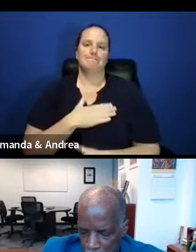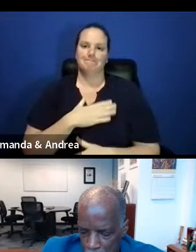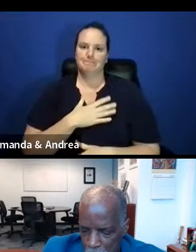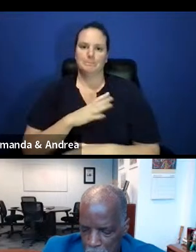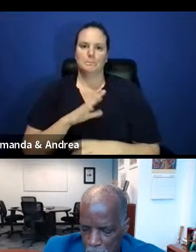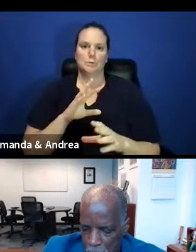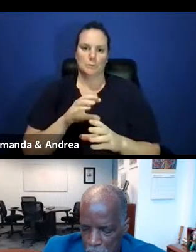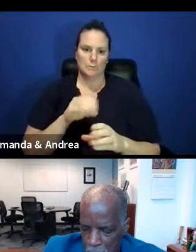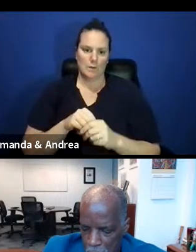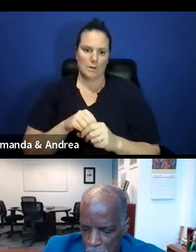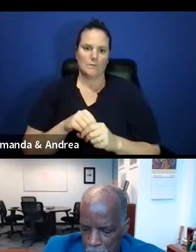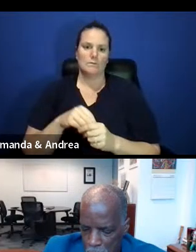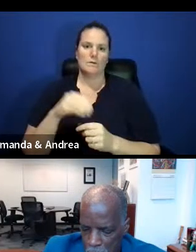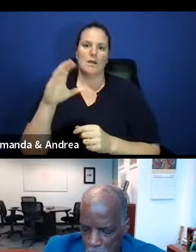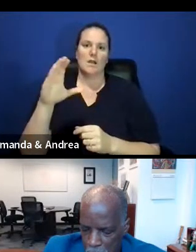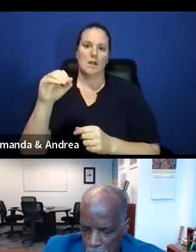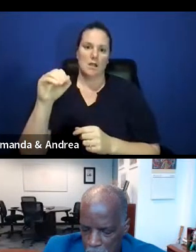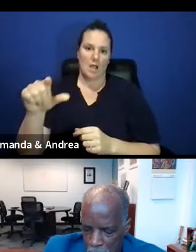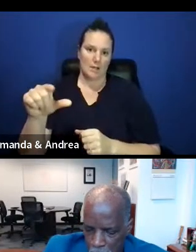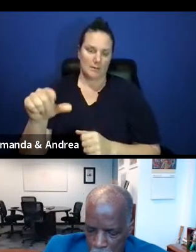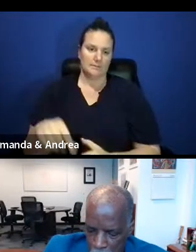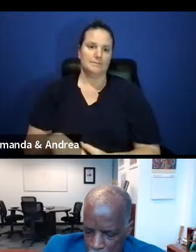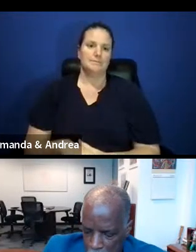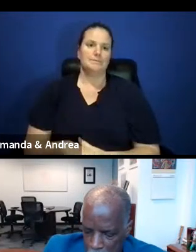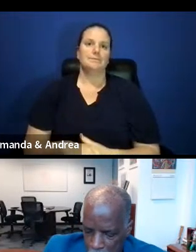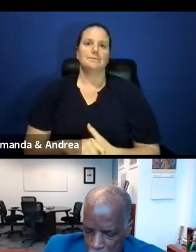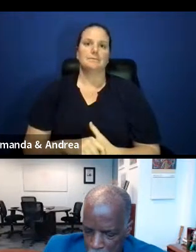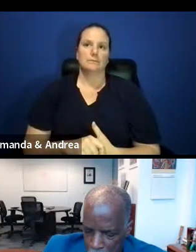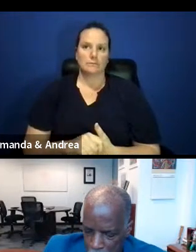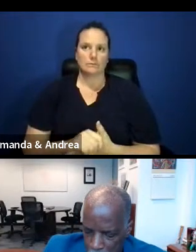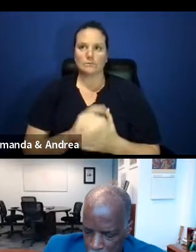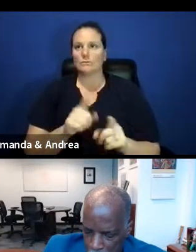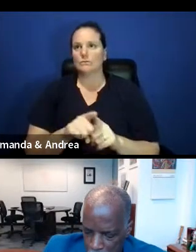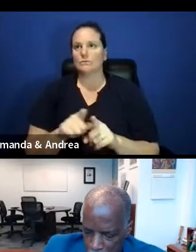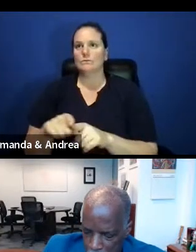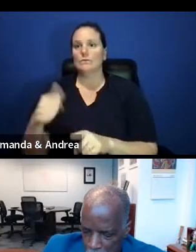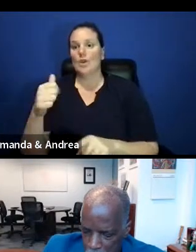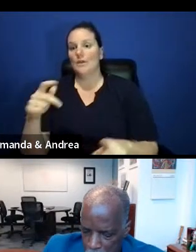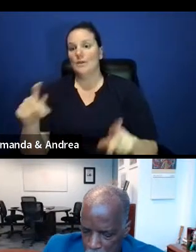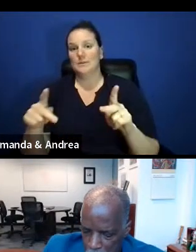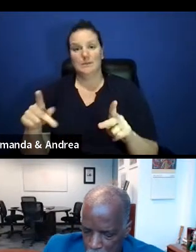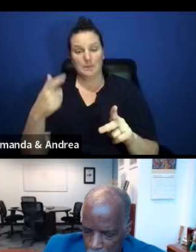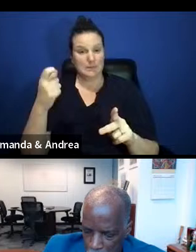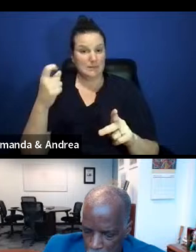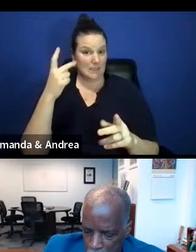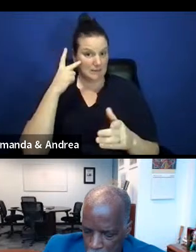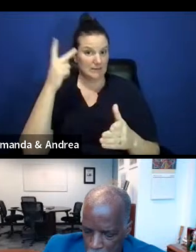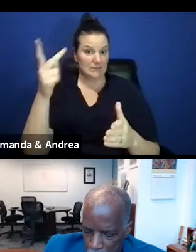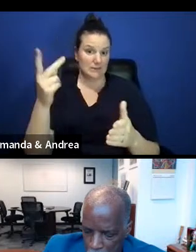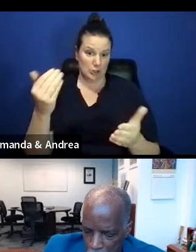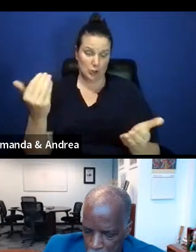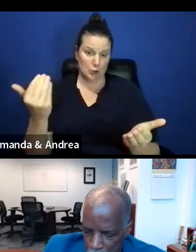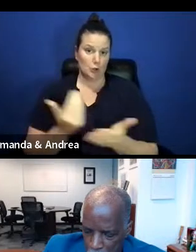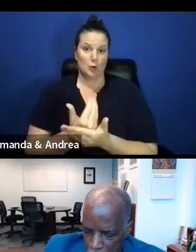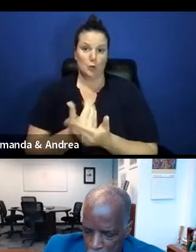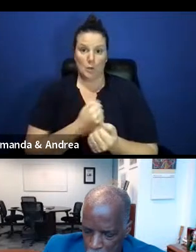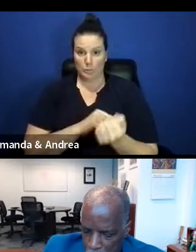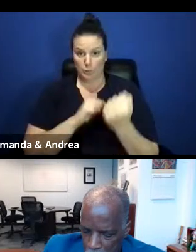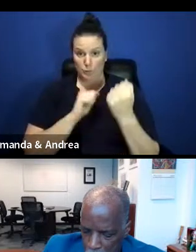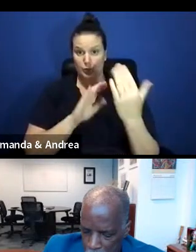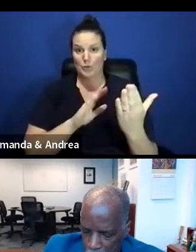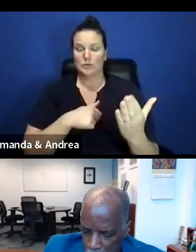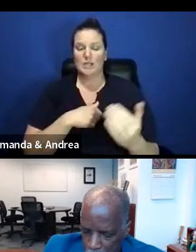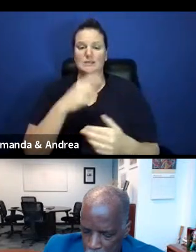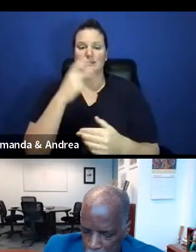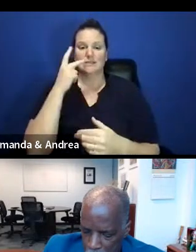of the CAG, because, as well as others, because I do see a new approach. I do